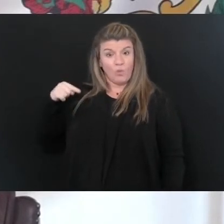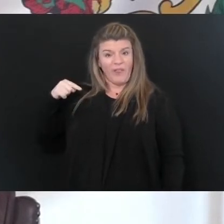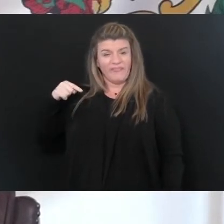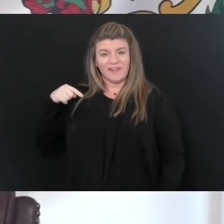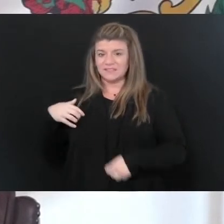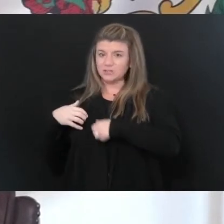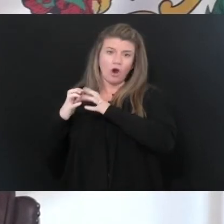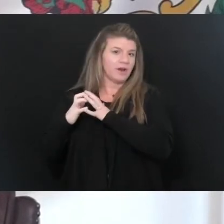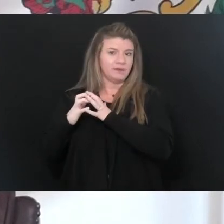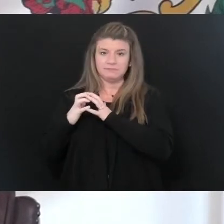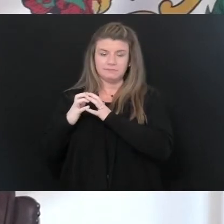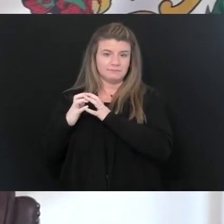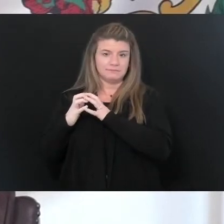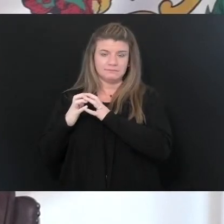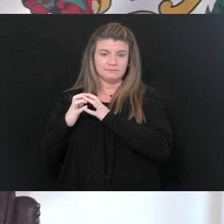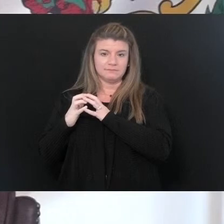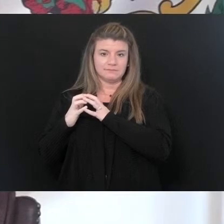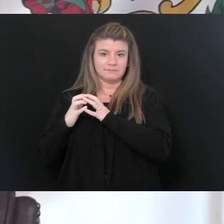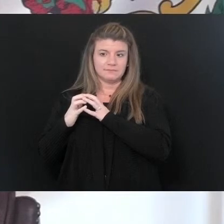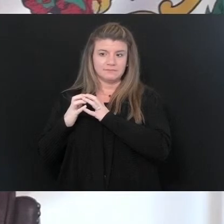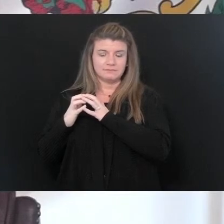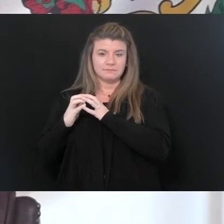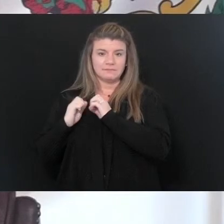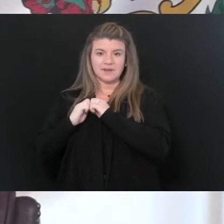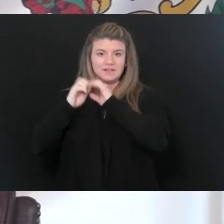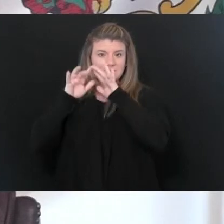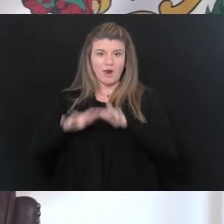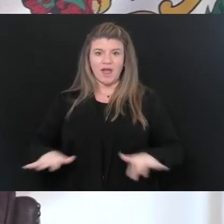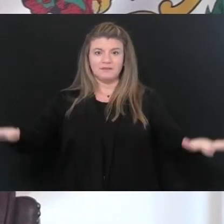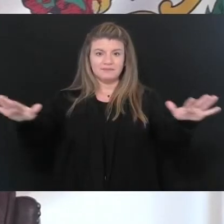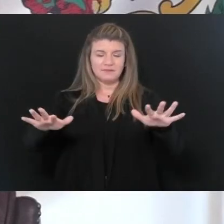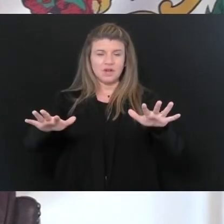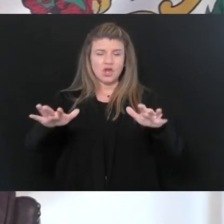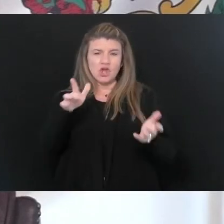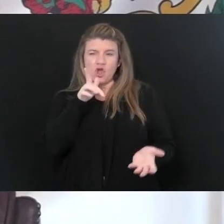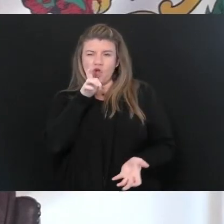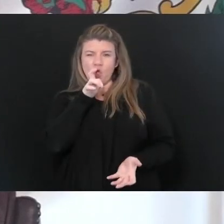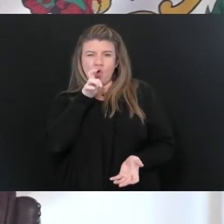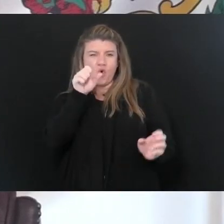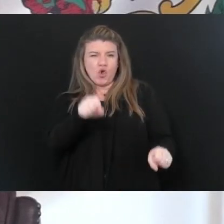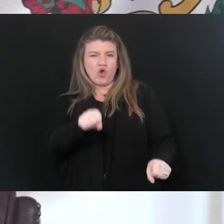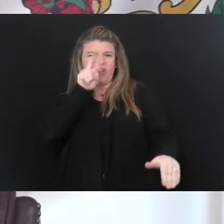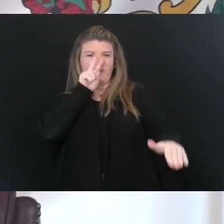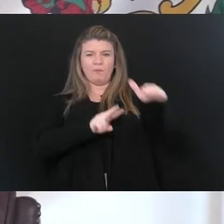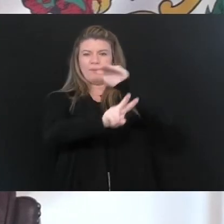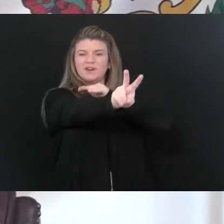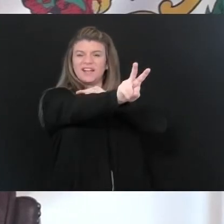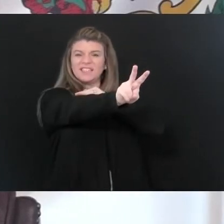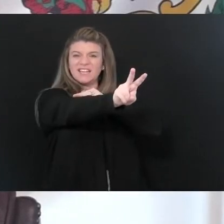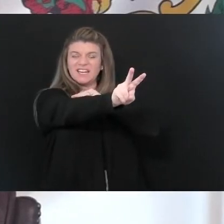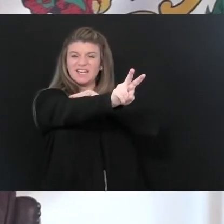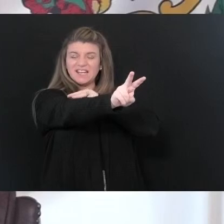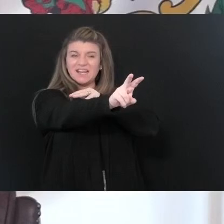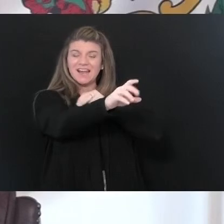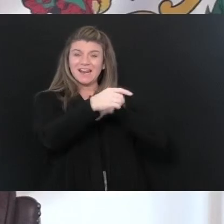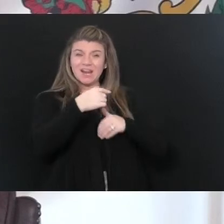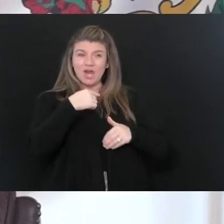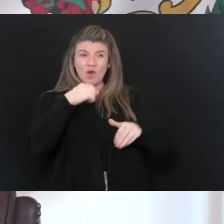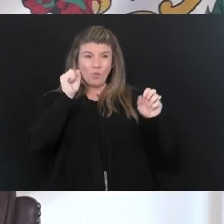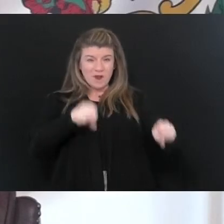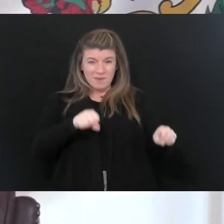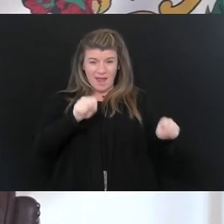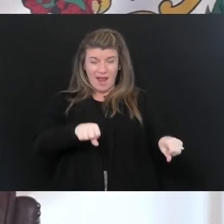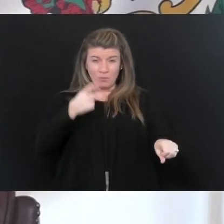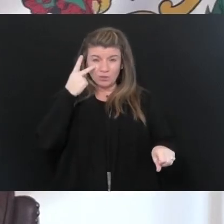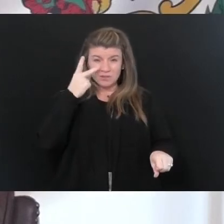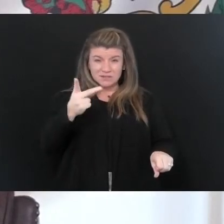to become all over us, who would have ever thought that we'd be able to